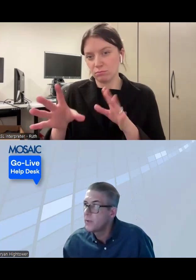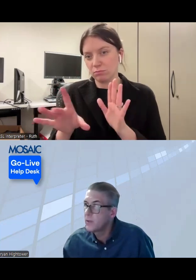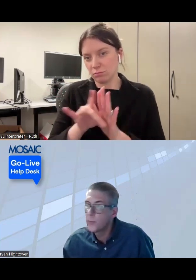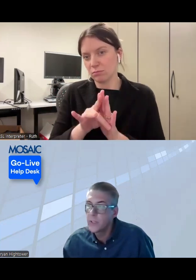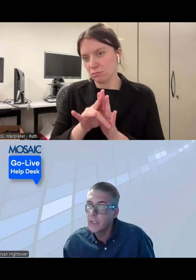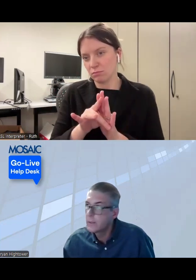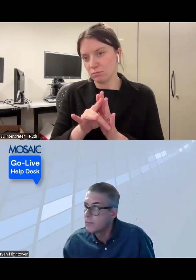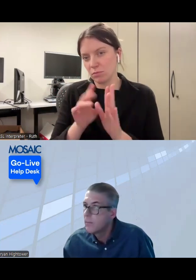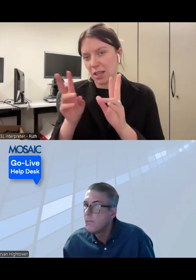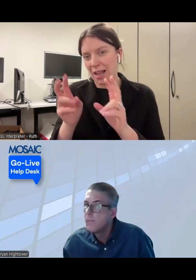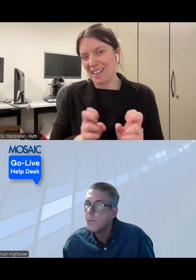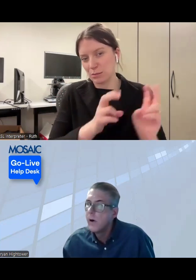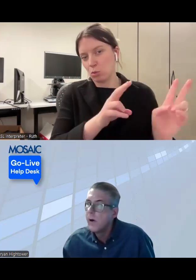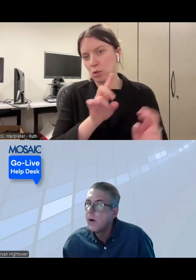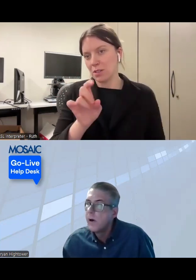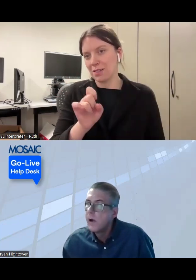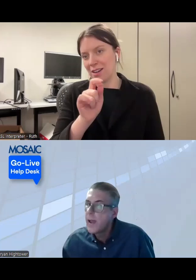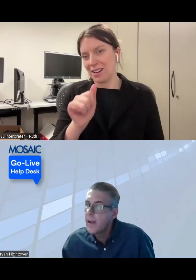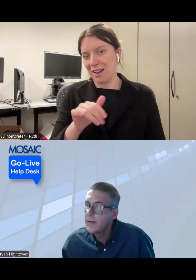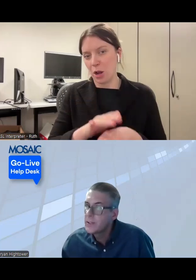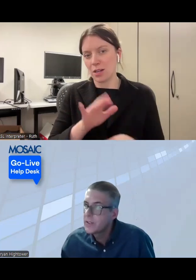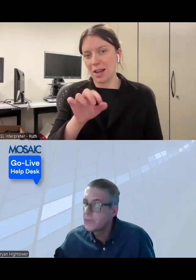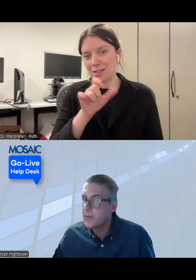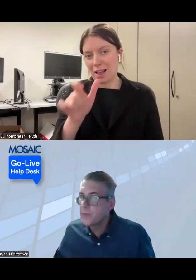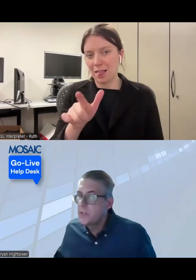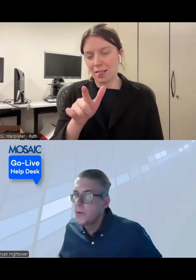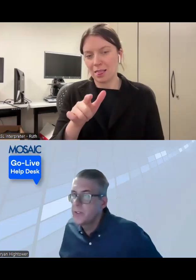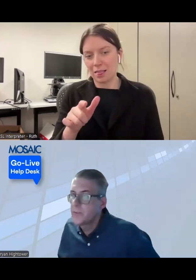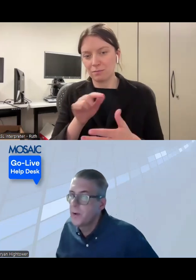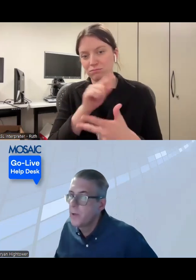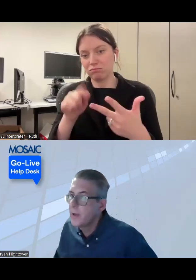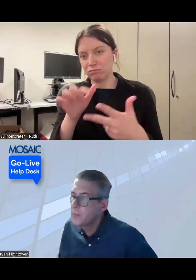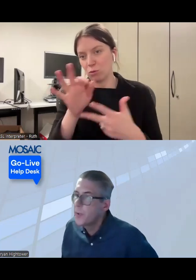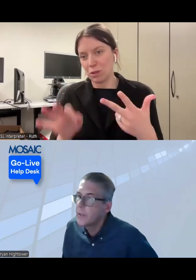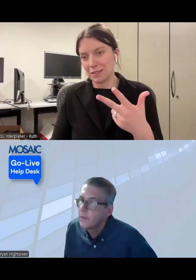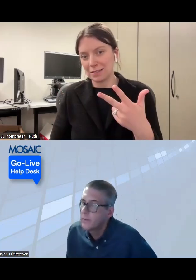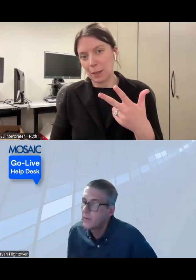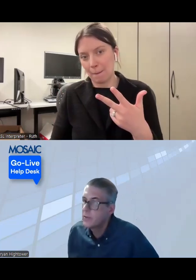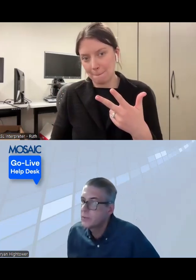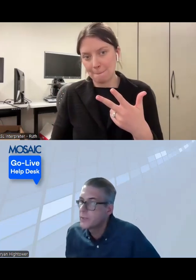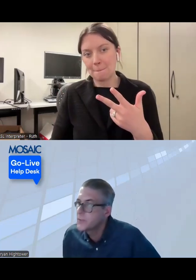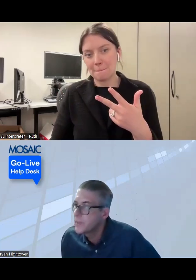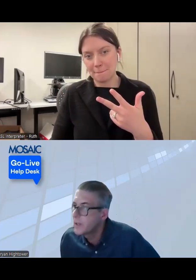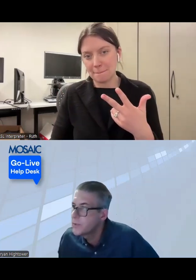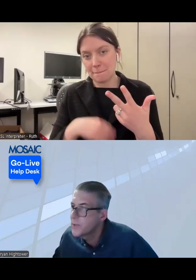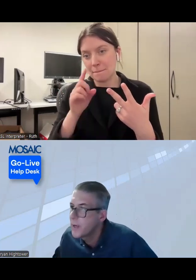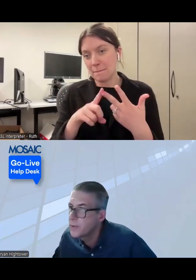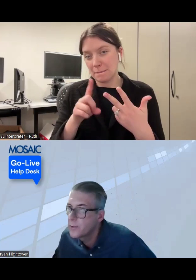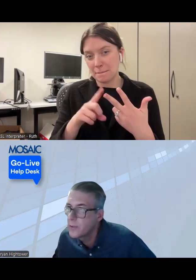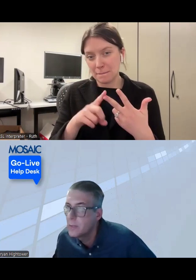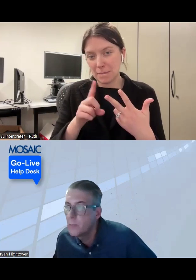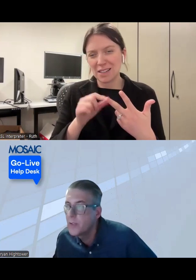allows me to export data. And it looks like I've got 3 choices of how I want to export it. The third choice is not turned